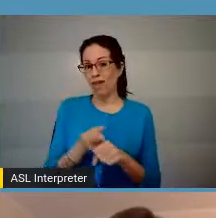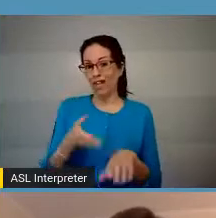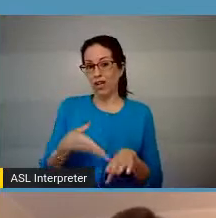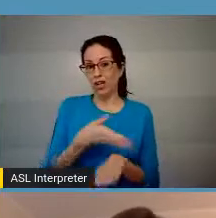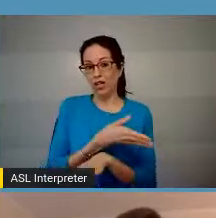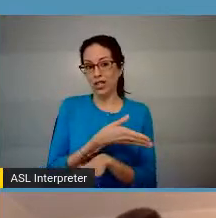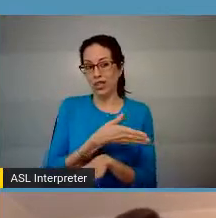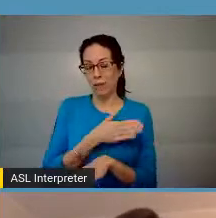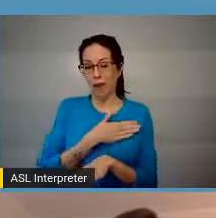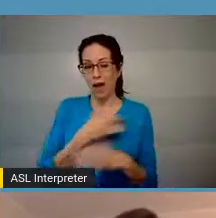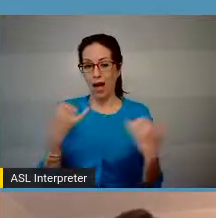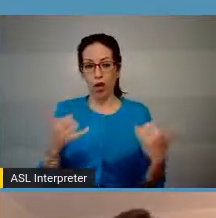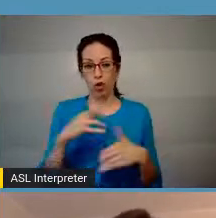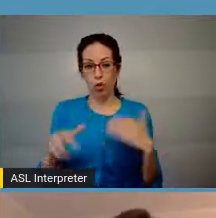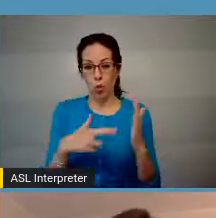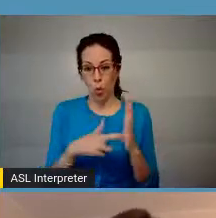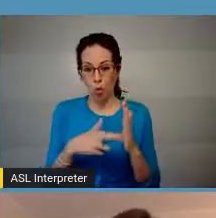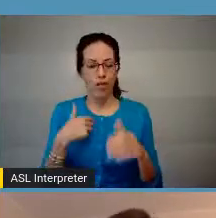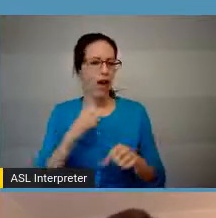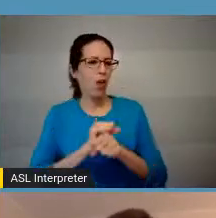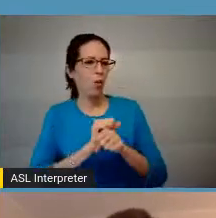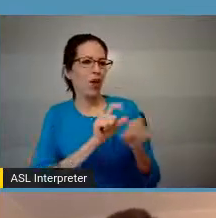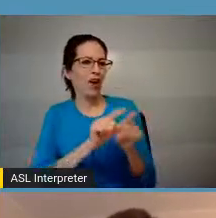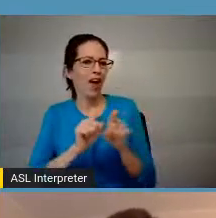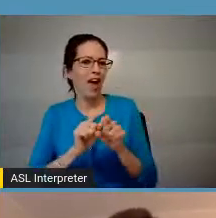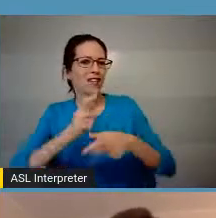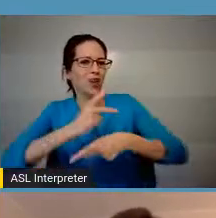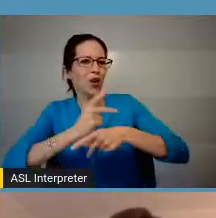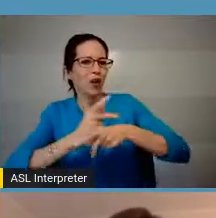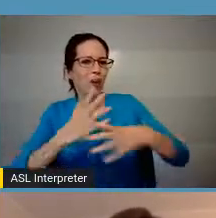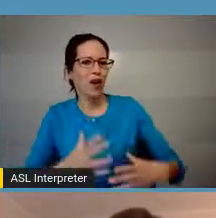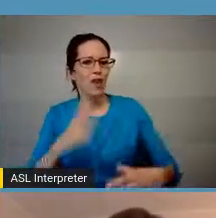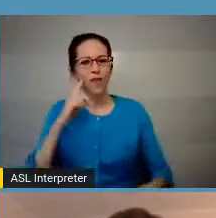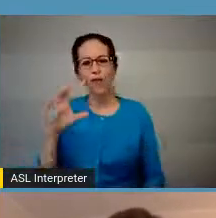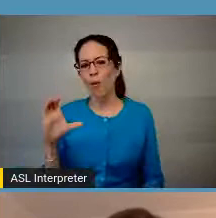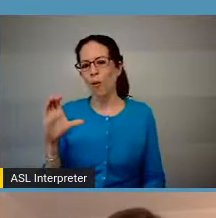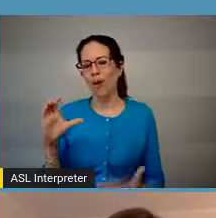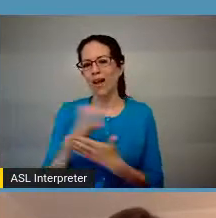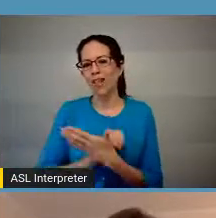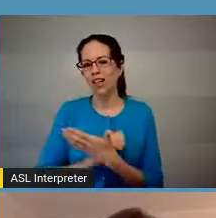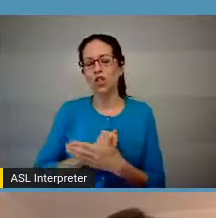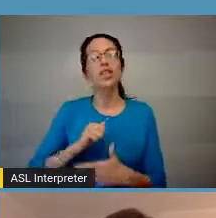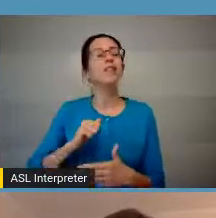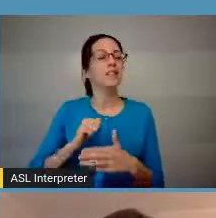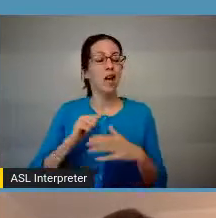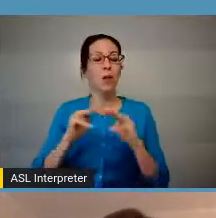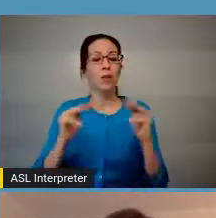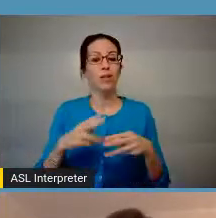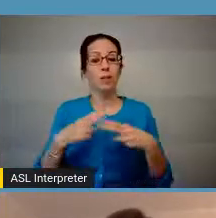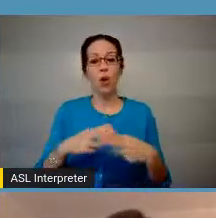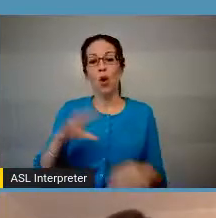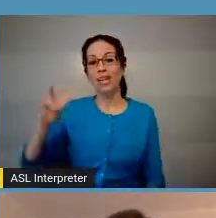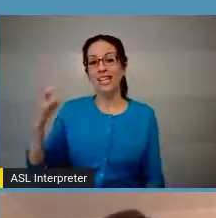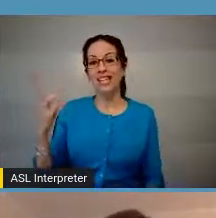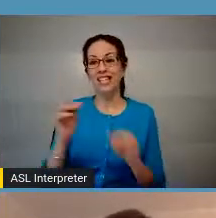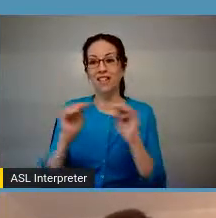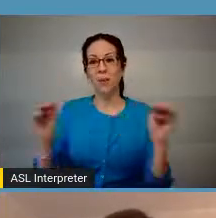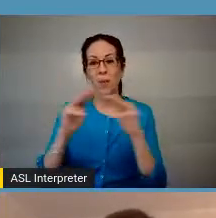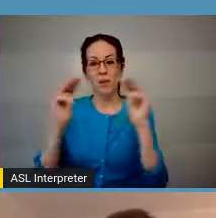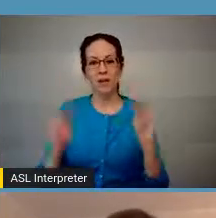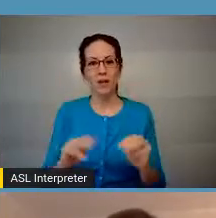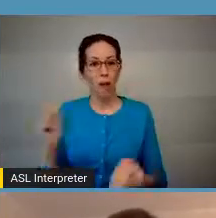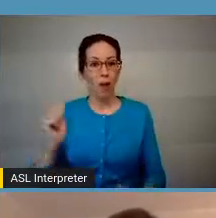consultant, I worked as a curator of collections at the 6th Floor Museum at Dealey Plaza in downtown Dallas. And for those of you that don't